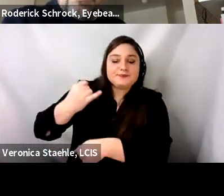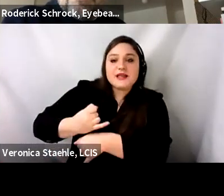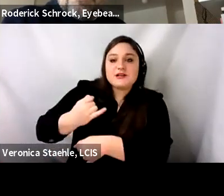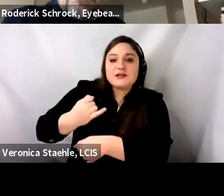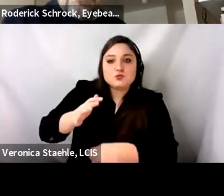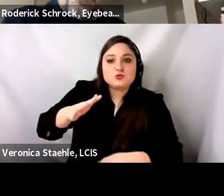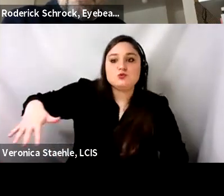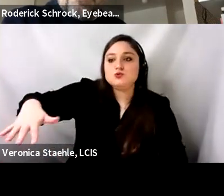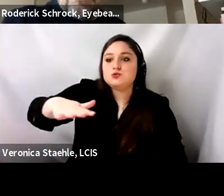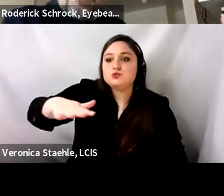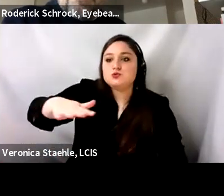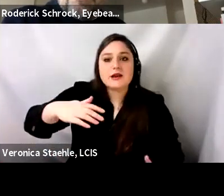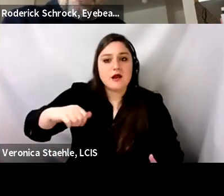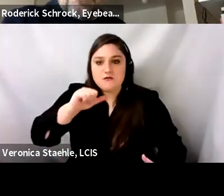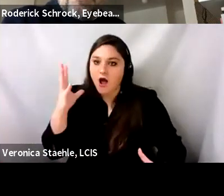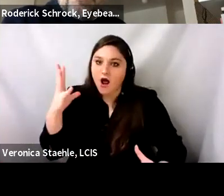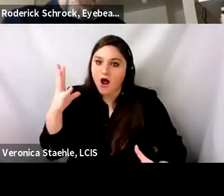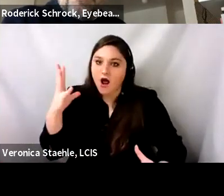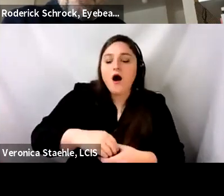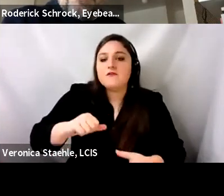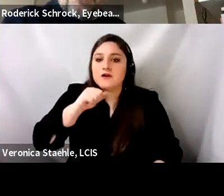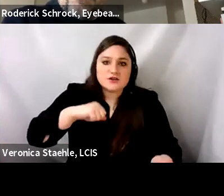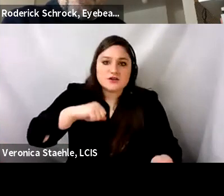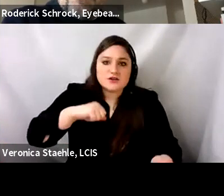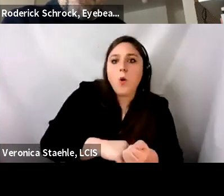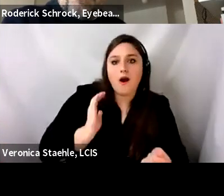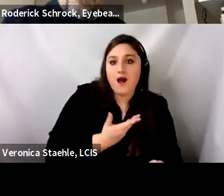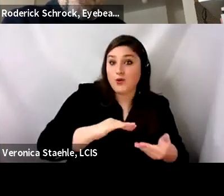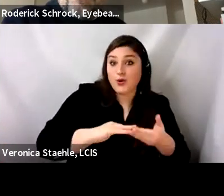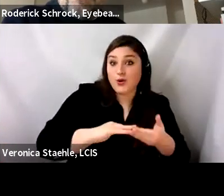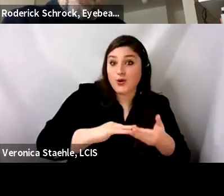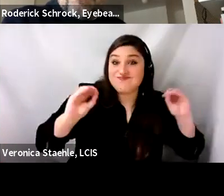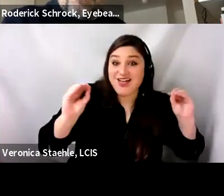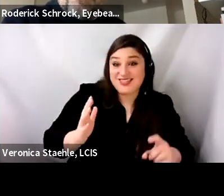just not even present or not there for our community. And